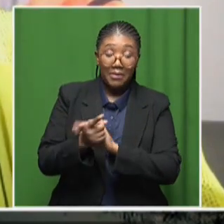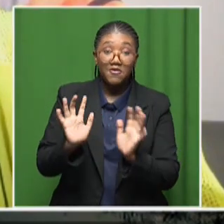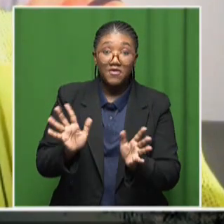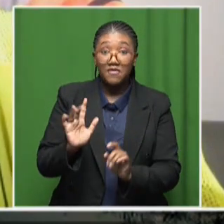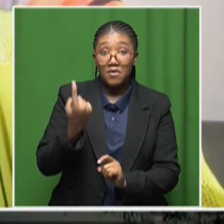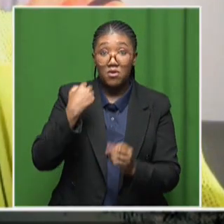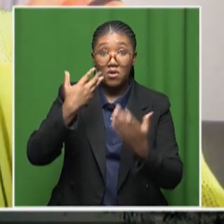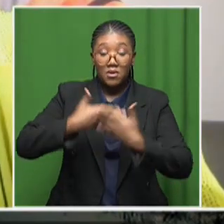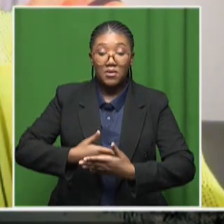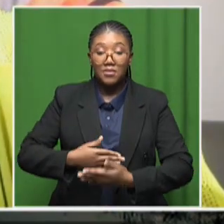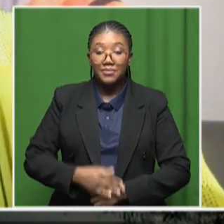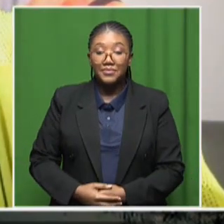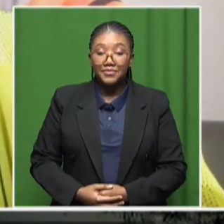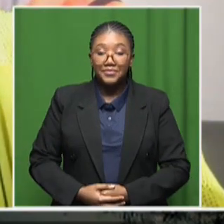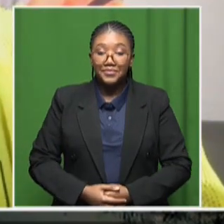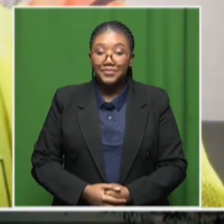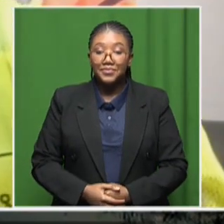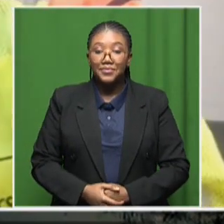today.